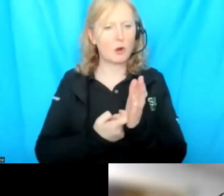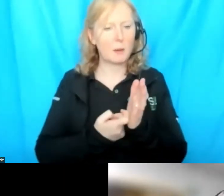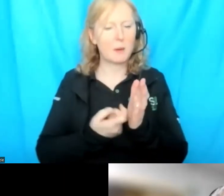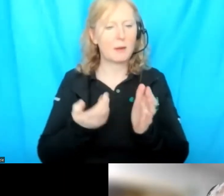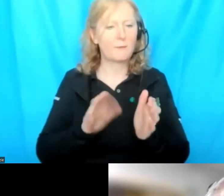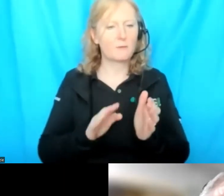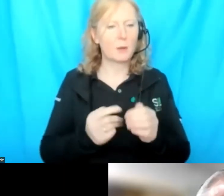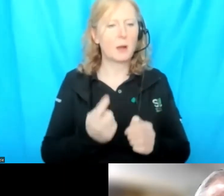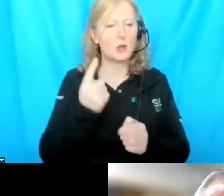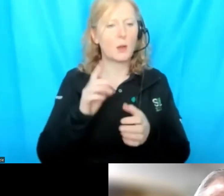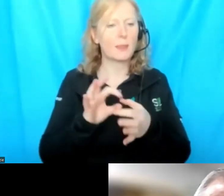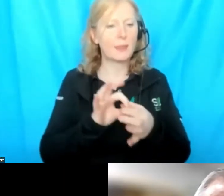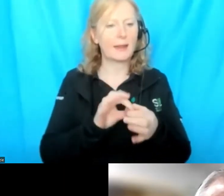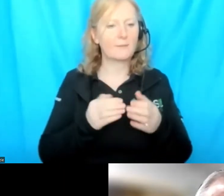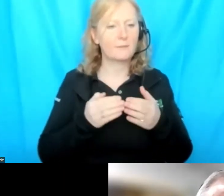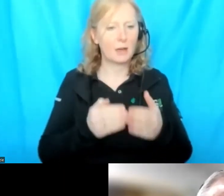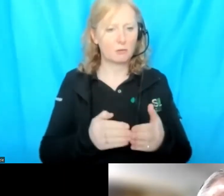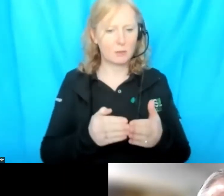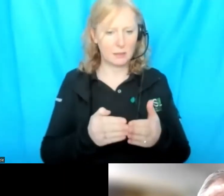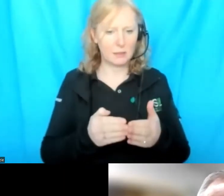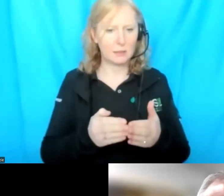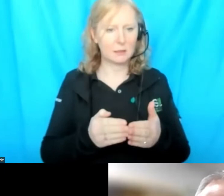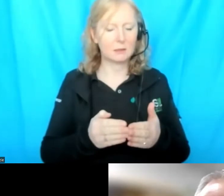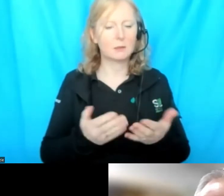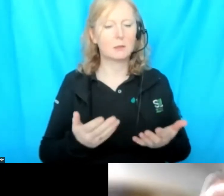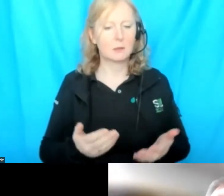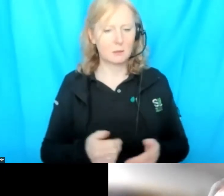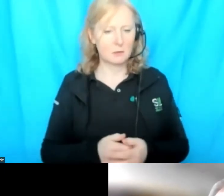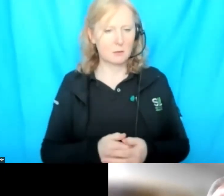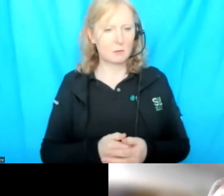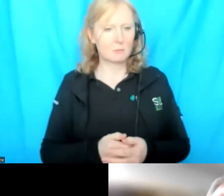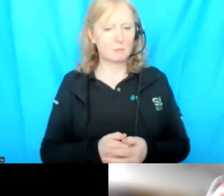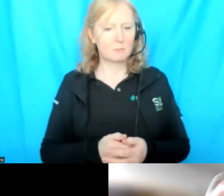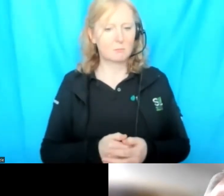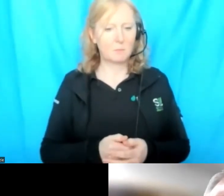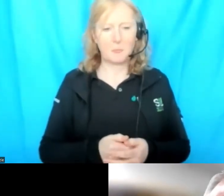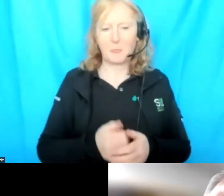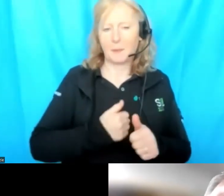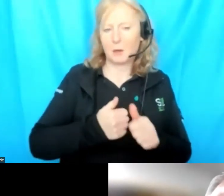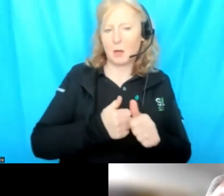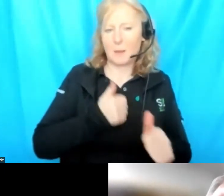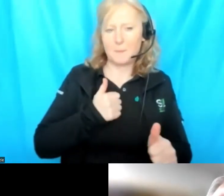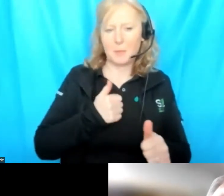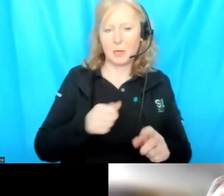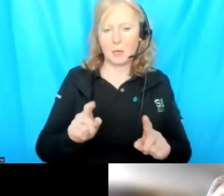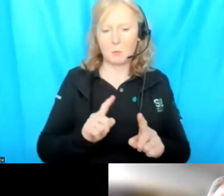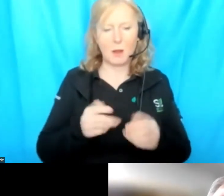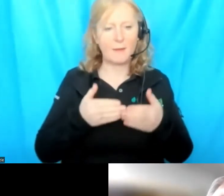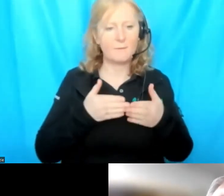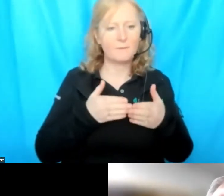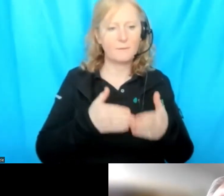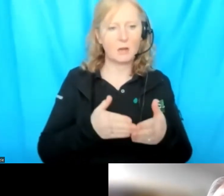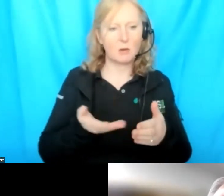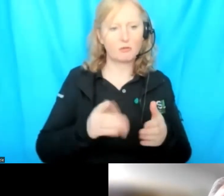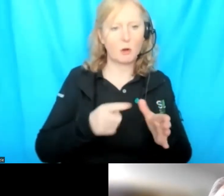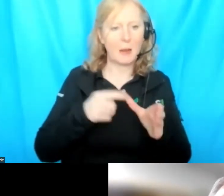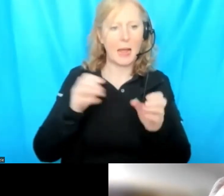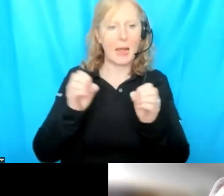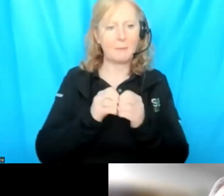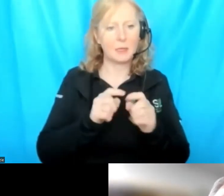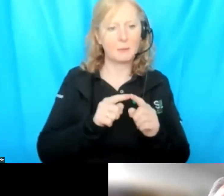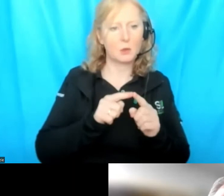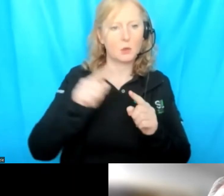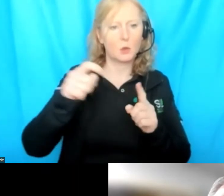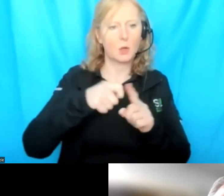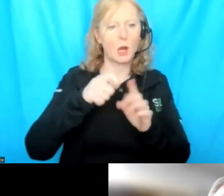Ferries. We just to give a sort of brief overview of the company. We have the ferries from Aberdeen up to